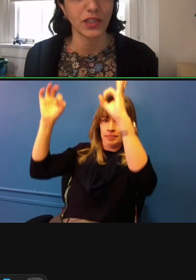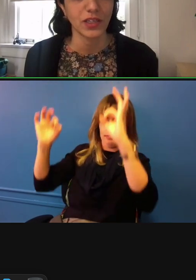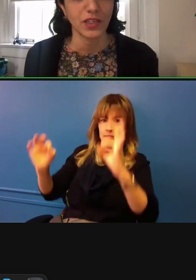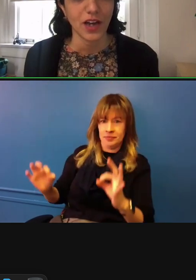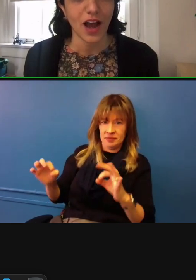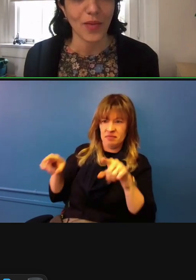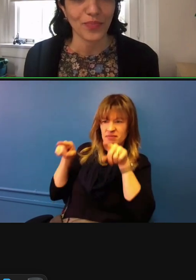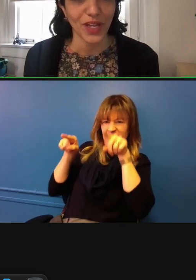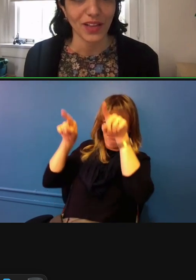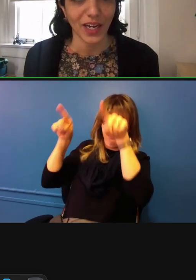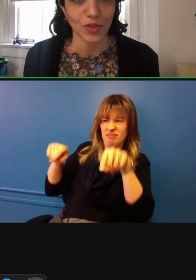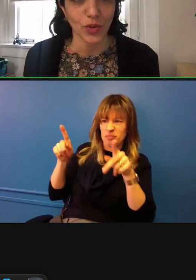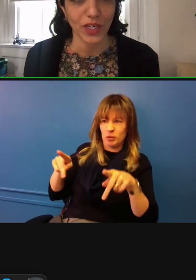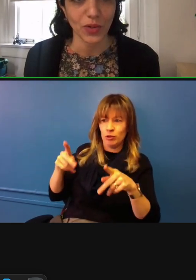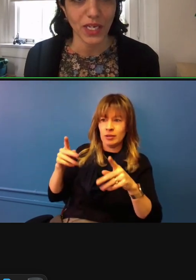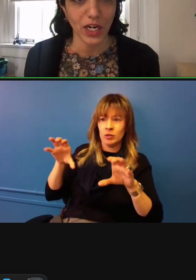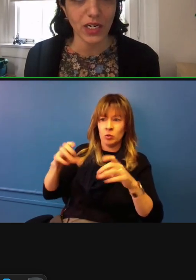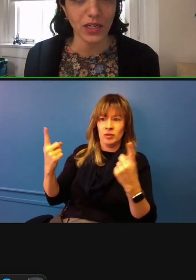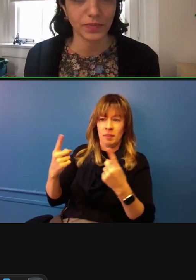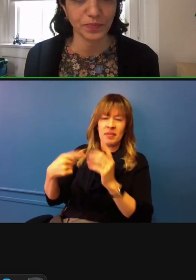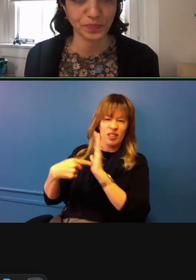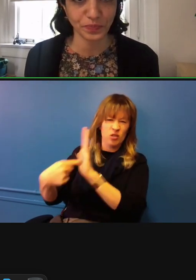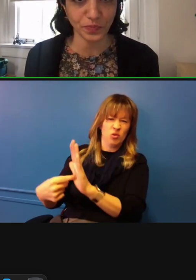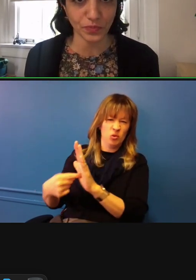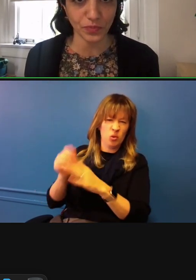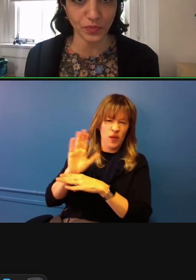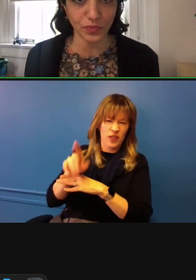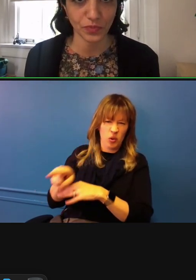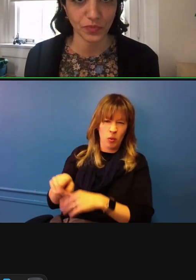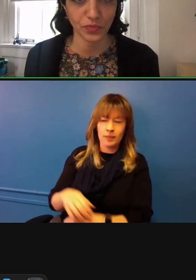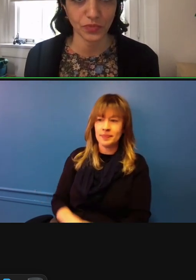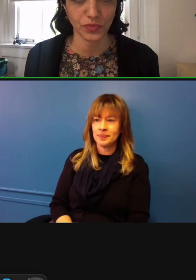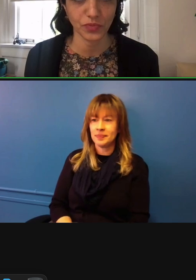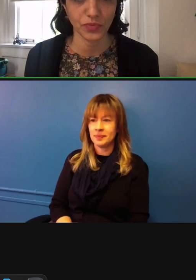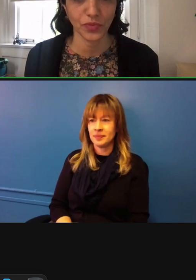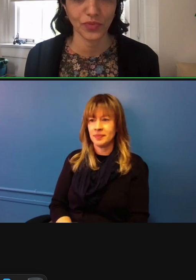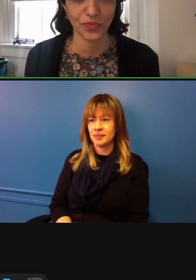interaction, like I'm showing you here,